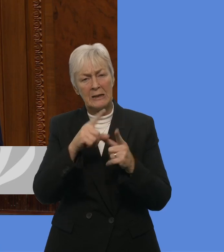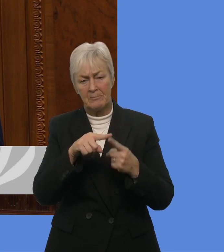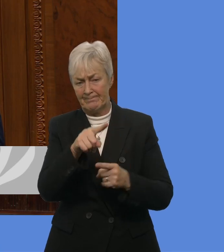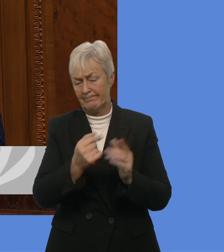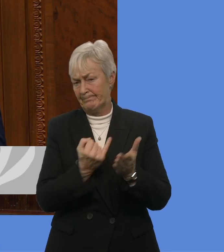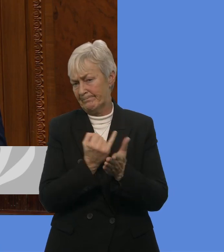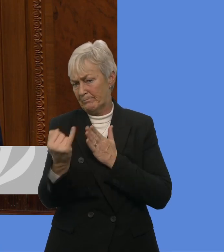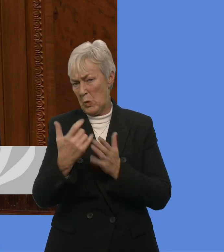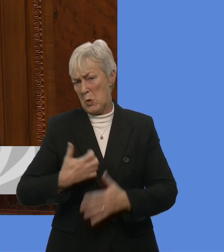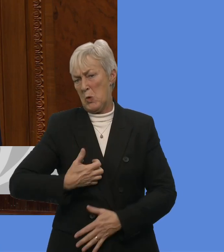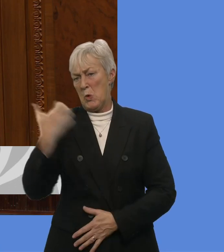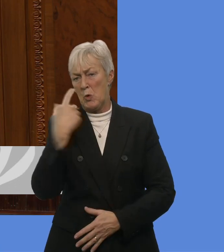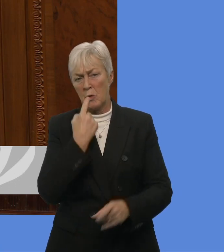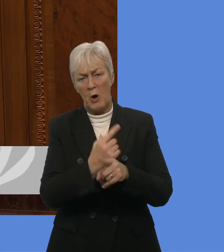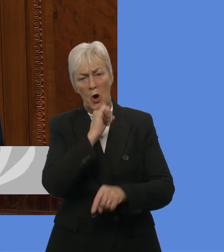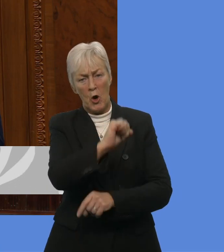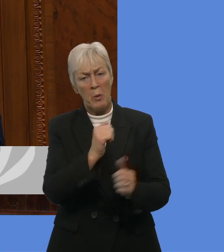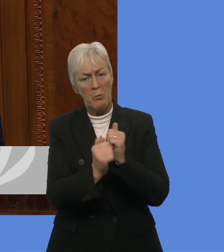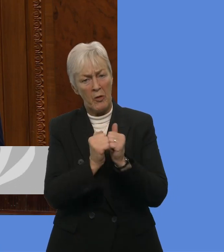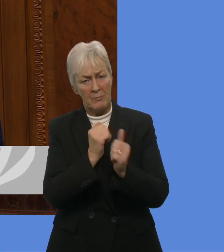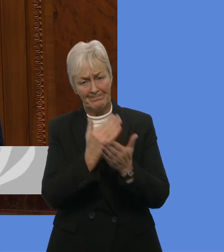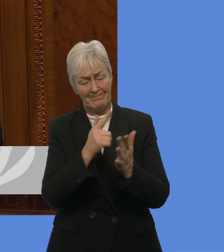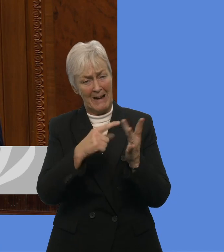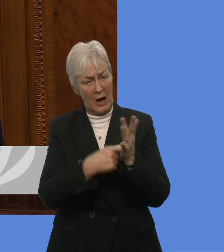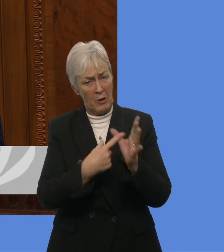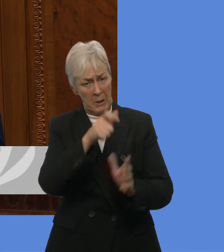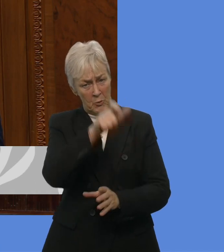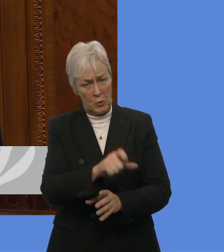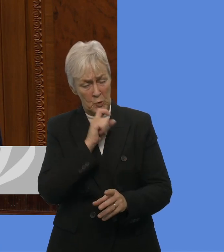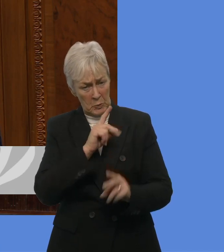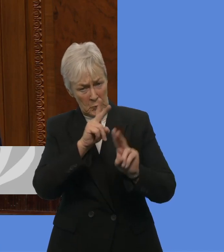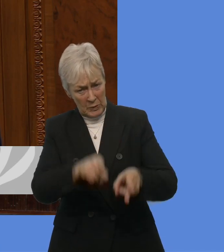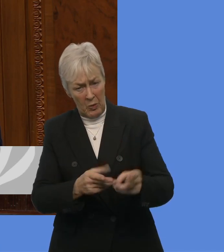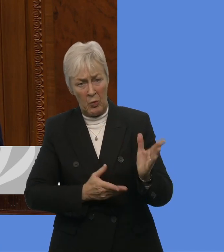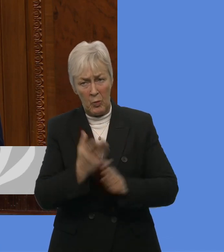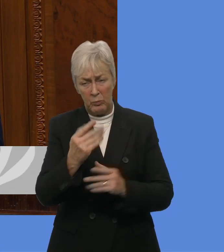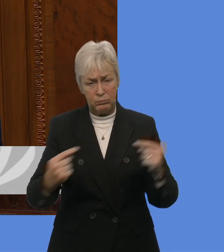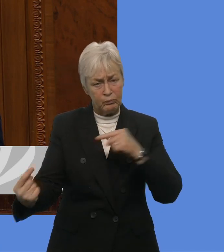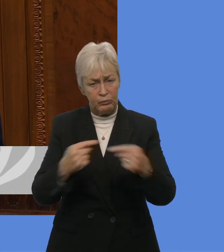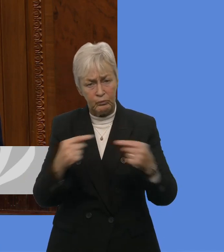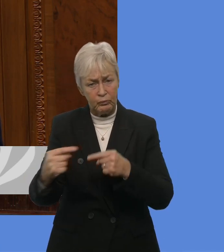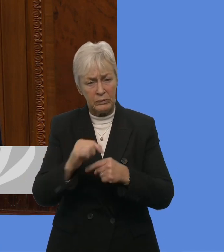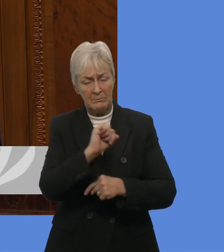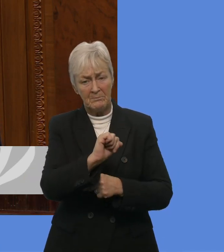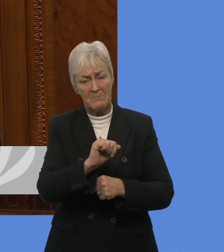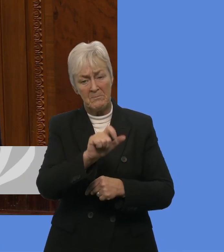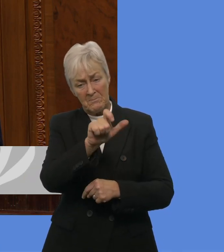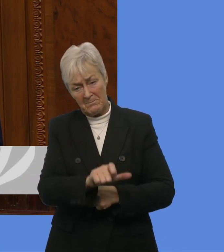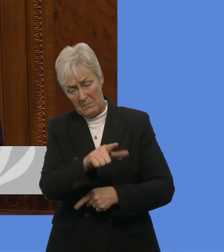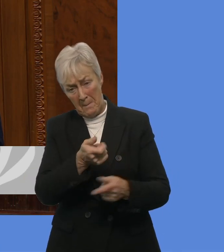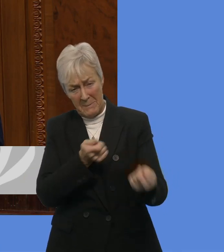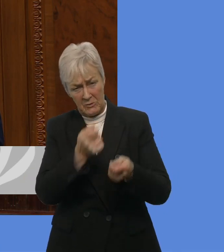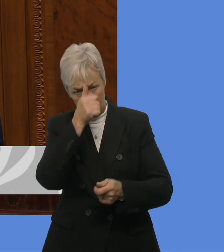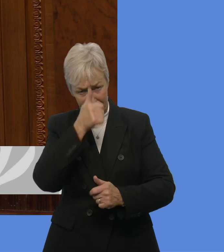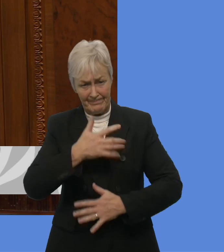she described her terrorist brother as an IRA volunteer killed in active service. Can the Deputy First Minister advise the House why she didn't